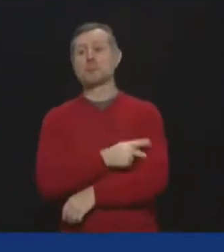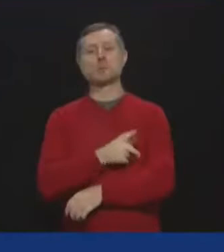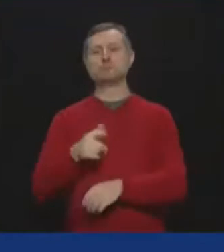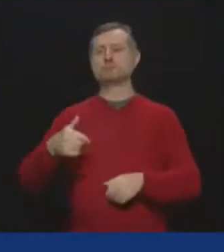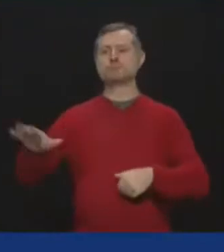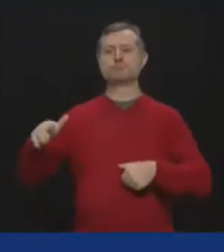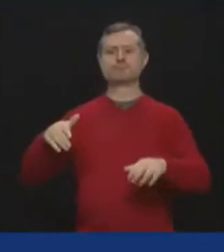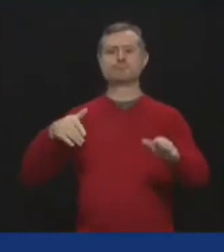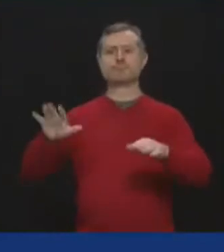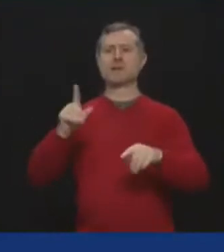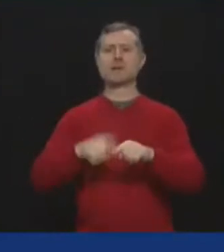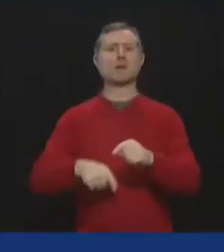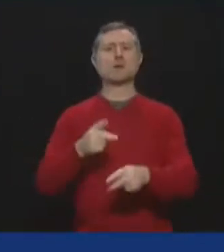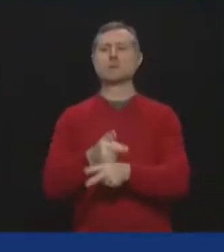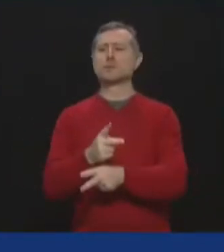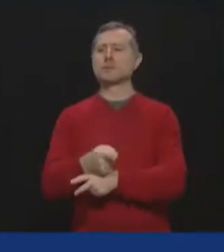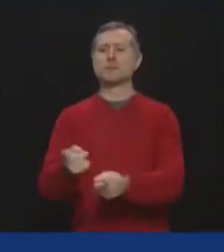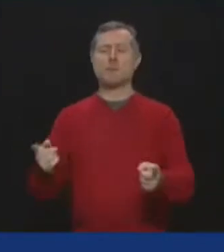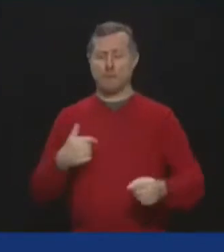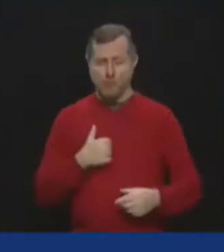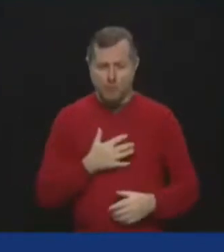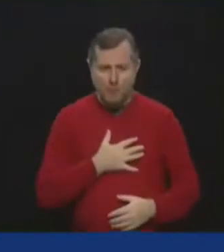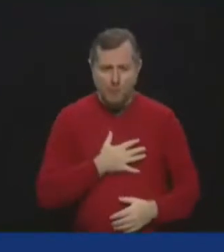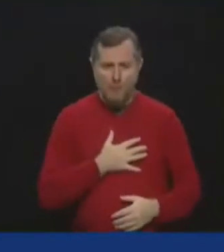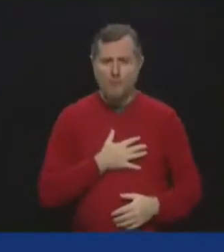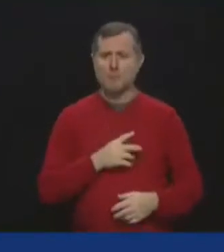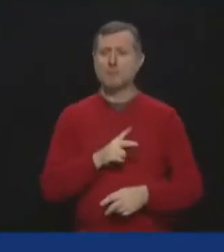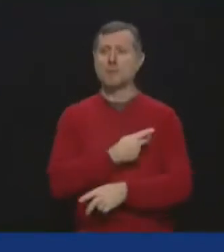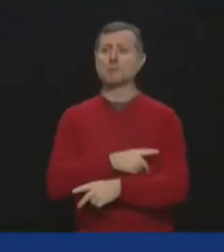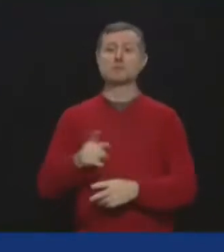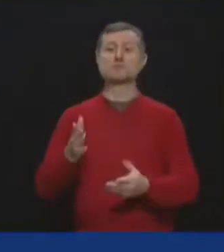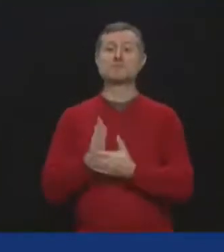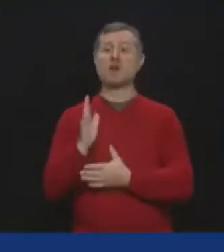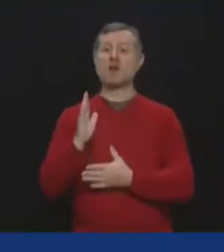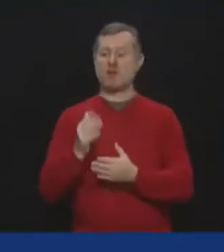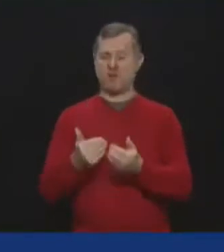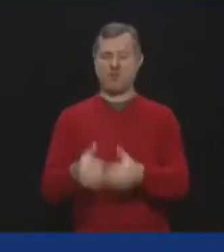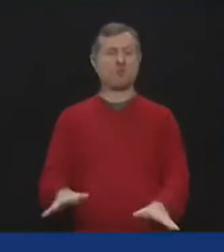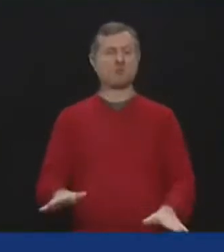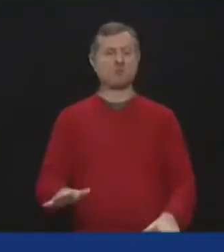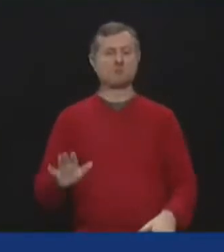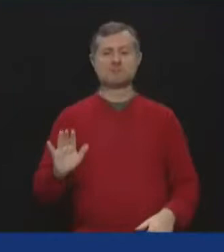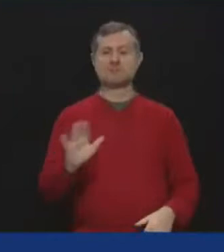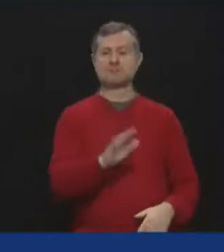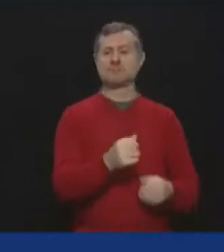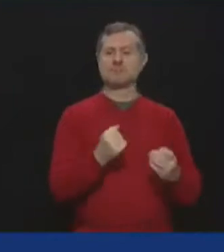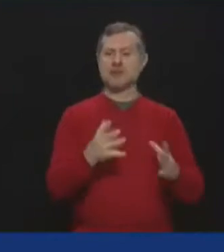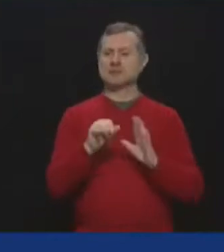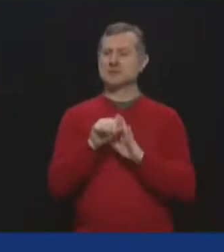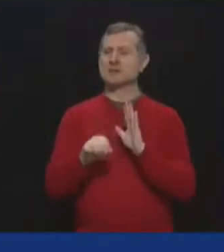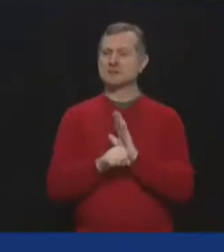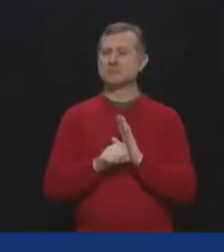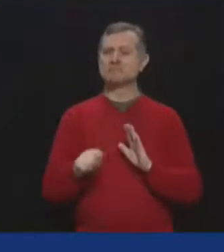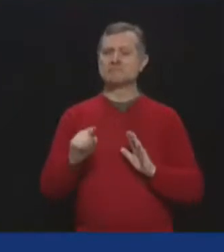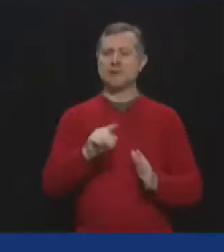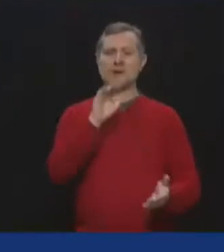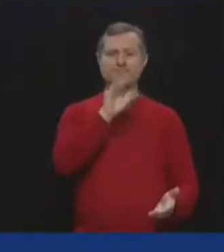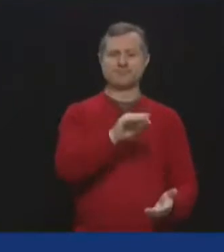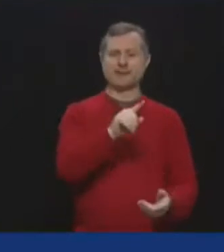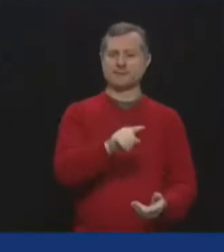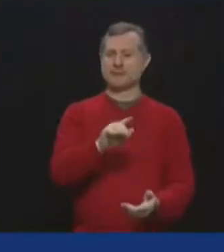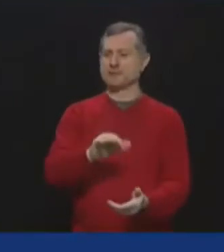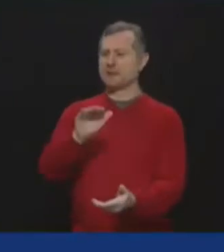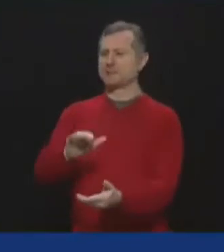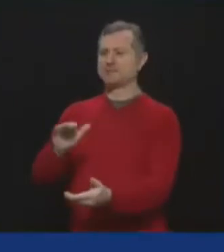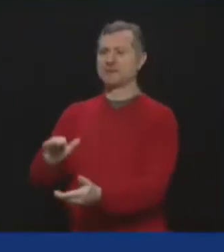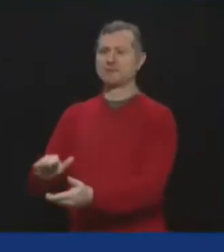the least. Patients' rights are under attack, and many states, too many states, have been successful in stripping away at the ability of individuals